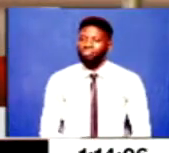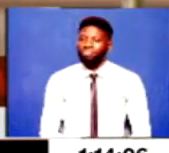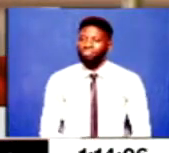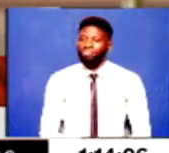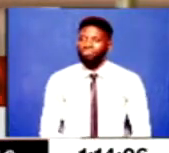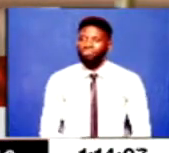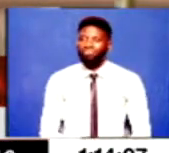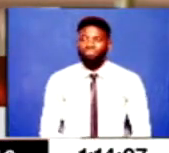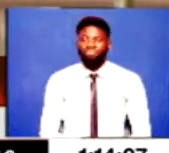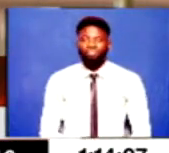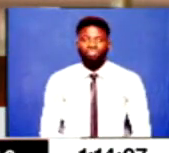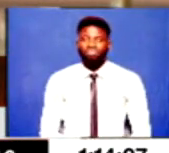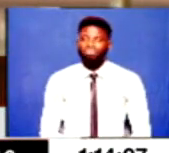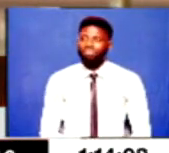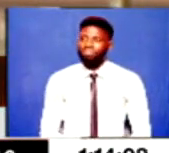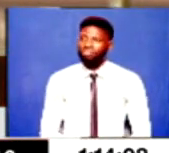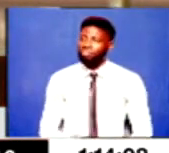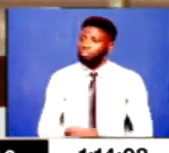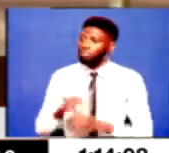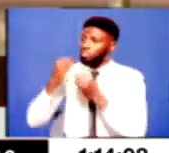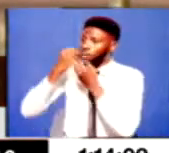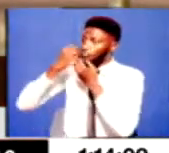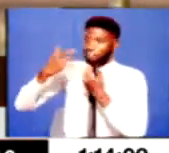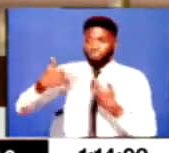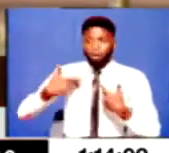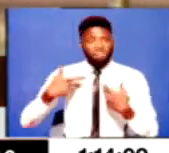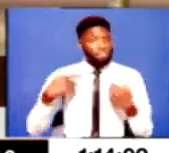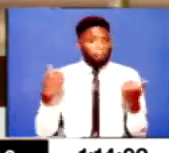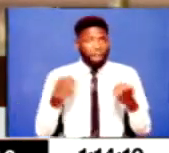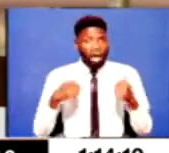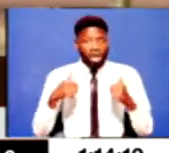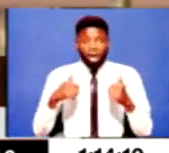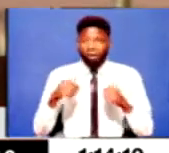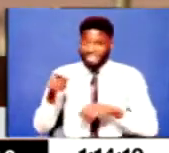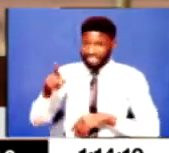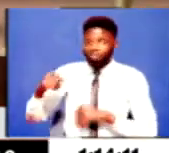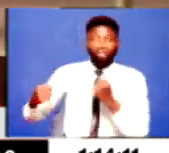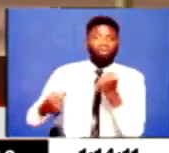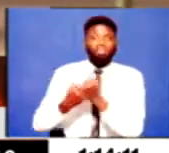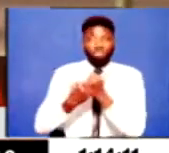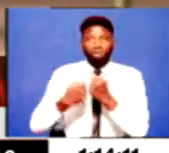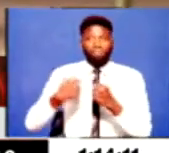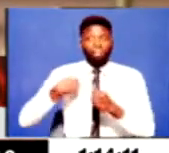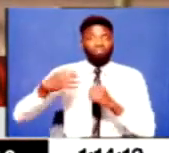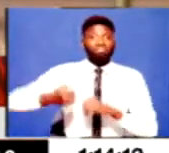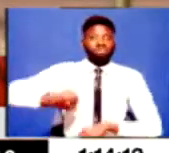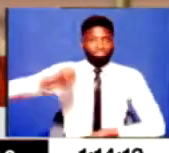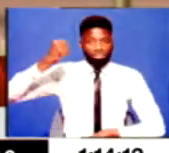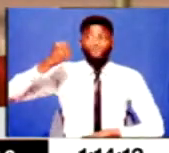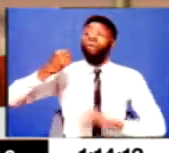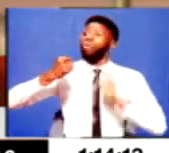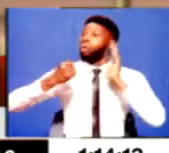This he has never told me that I am his preferred candidate.